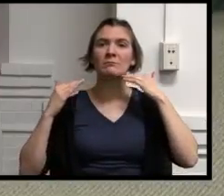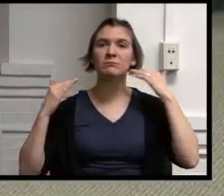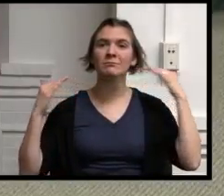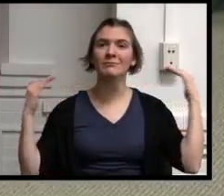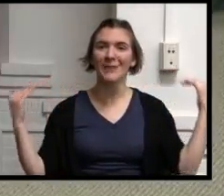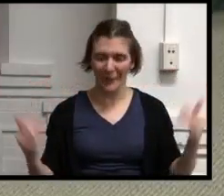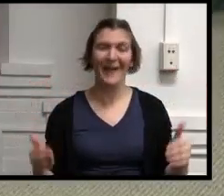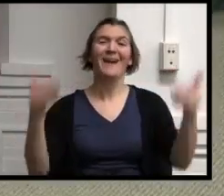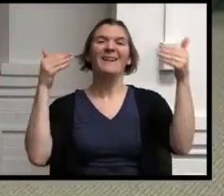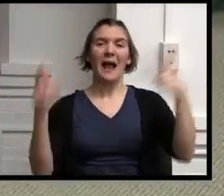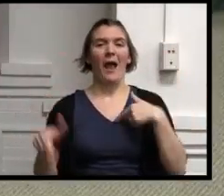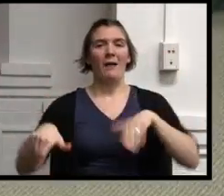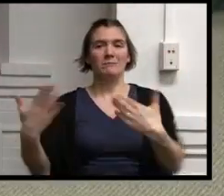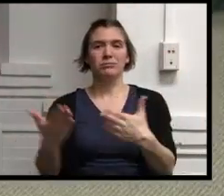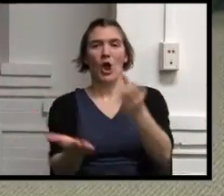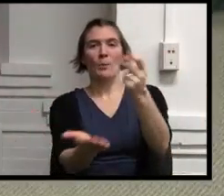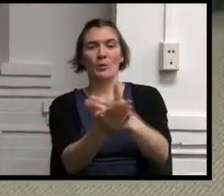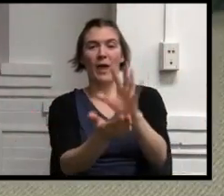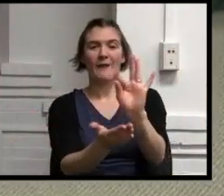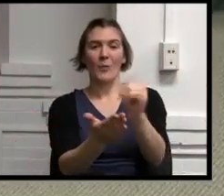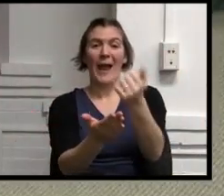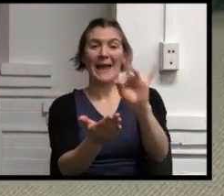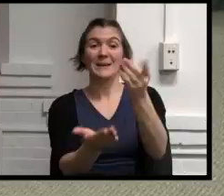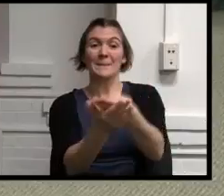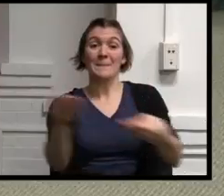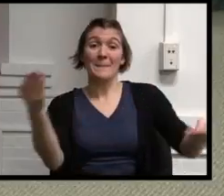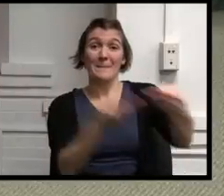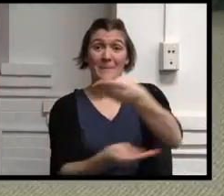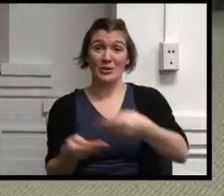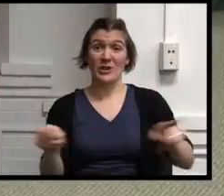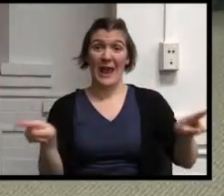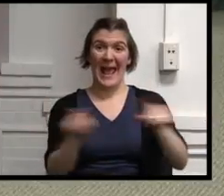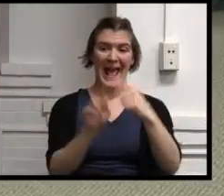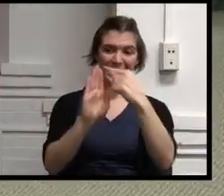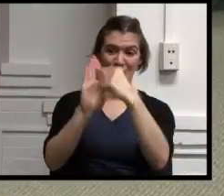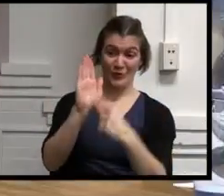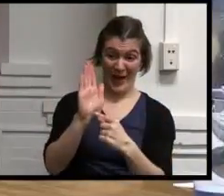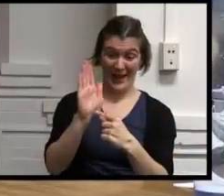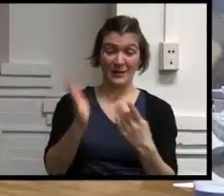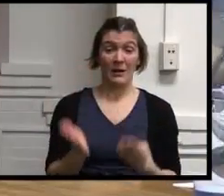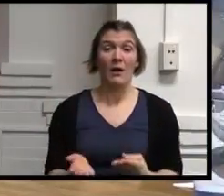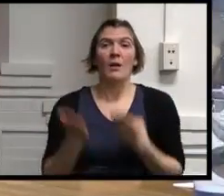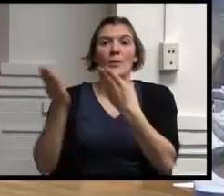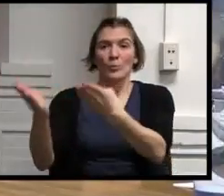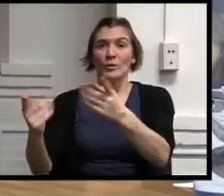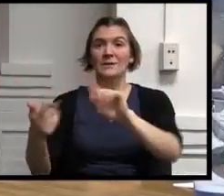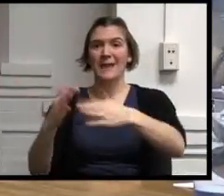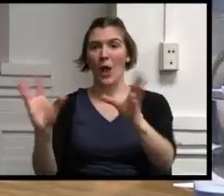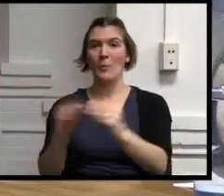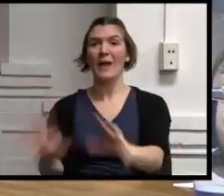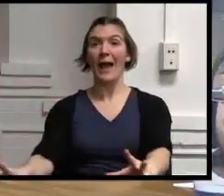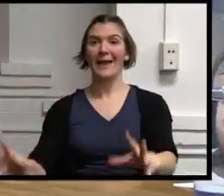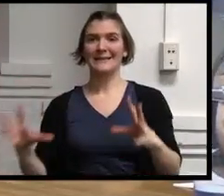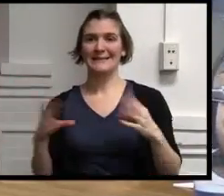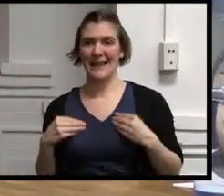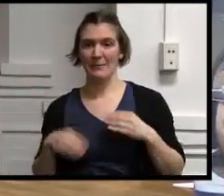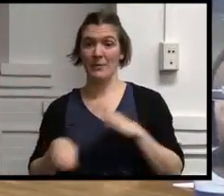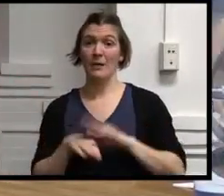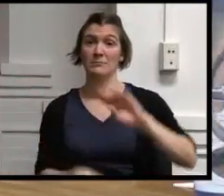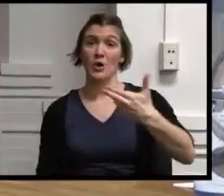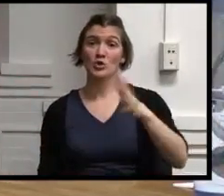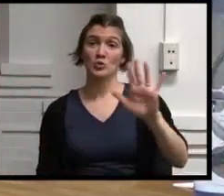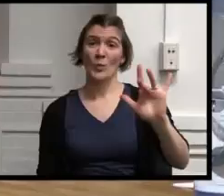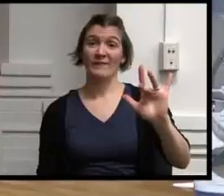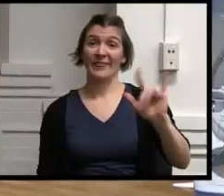to approve the FY18 budget as presented at this meeting and to recommend that representative town meeting adopt the budget on March